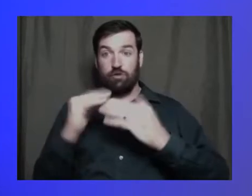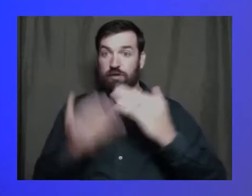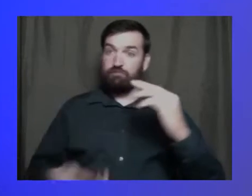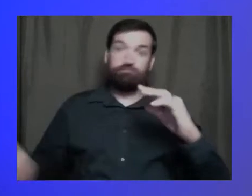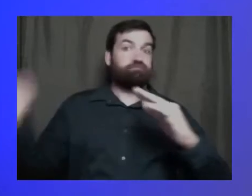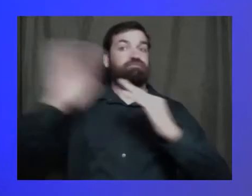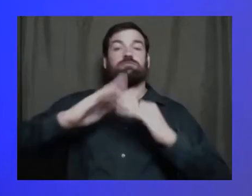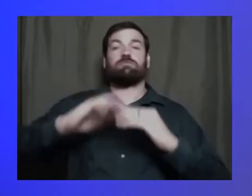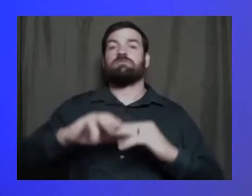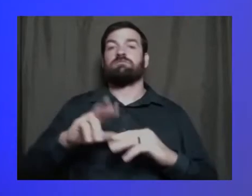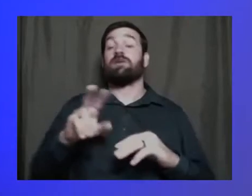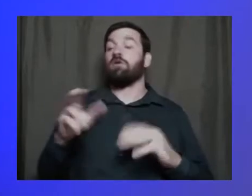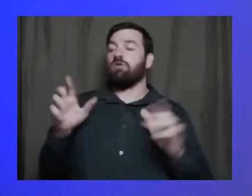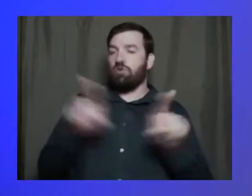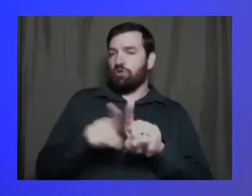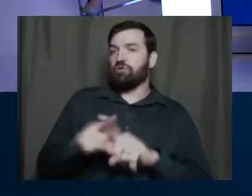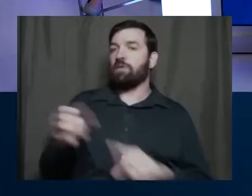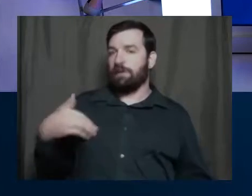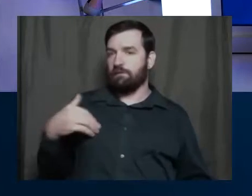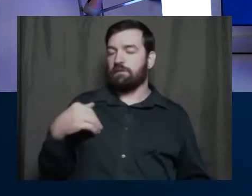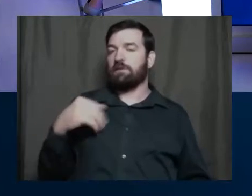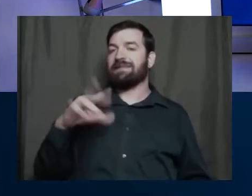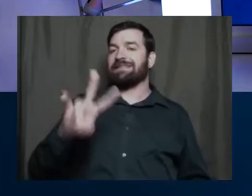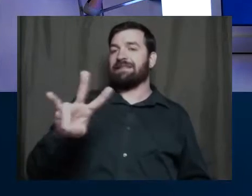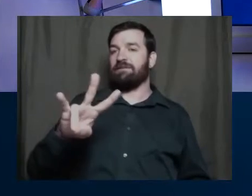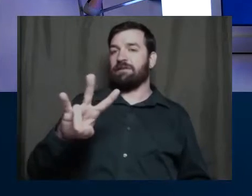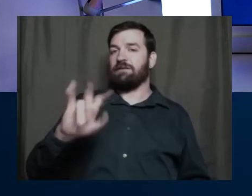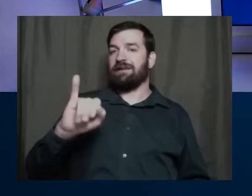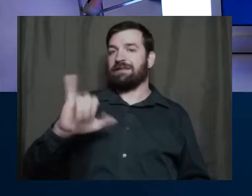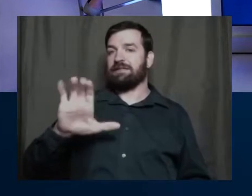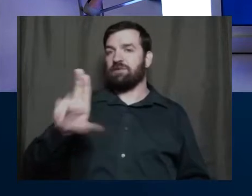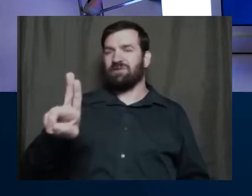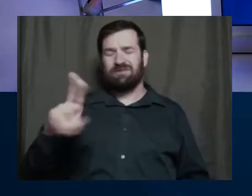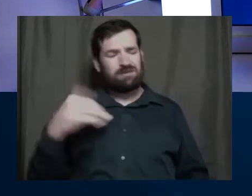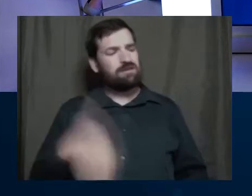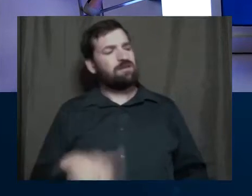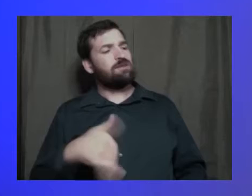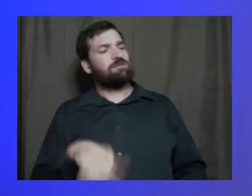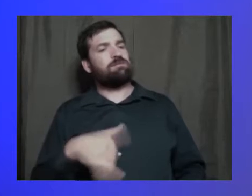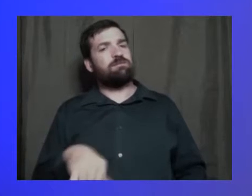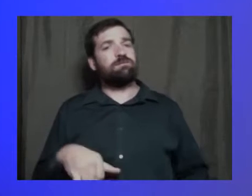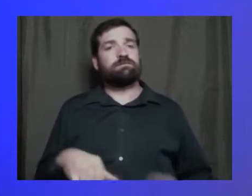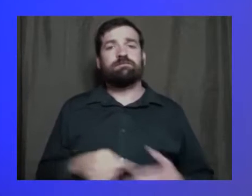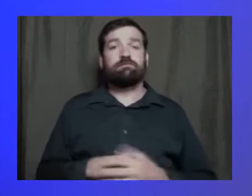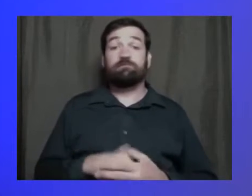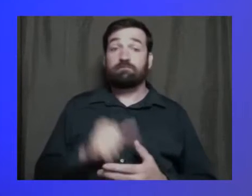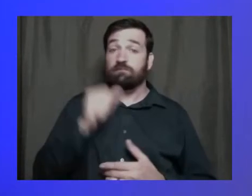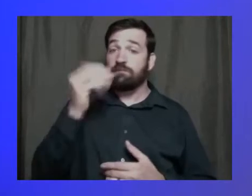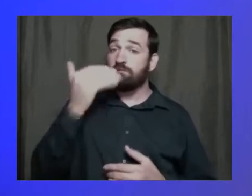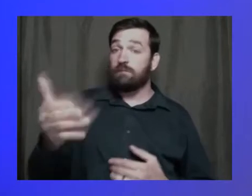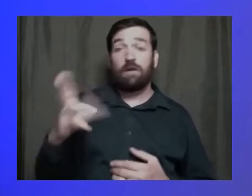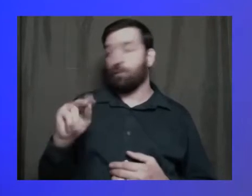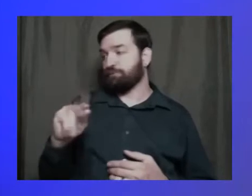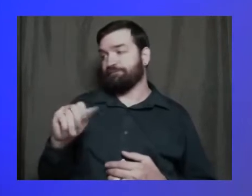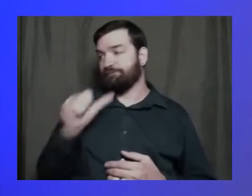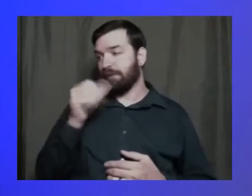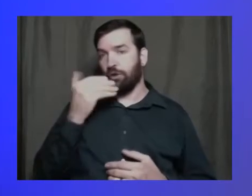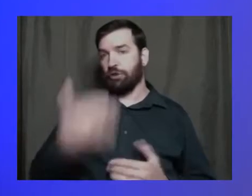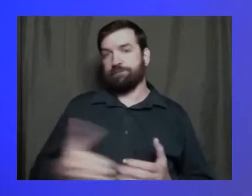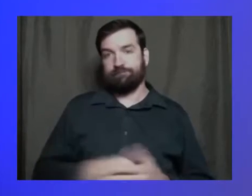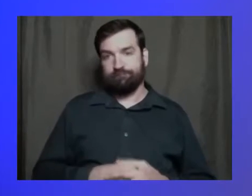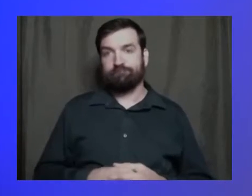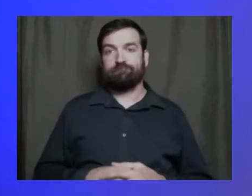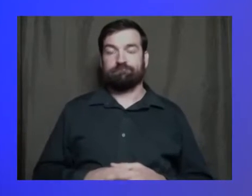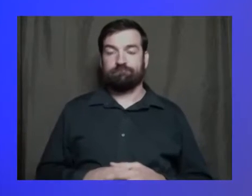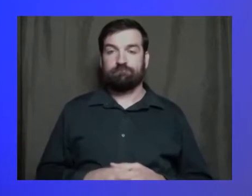intensive care unit. Dr. Ouch, Sykes? that's just an ouch. That's not good. It's not good, and this has dramatically changed